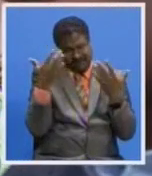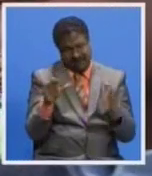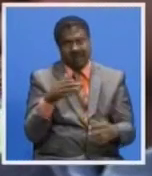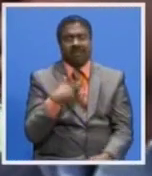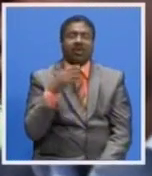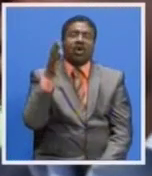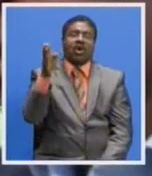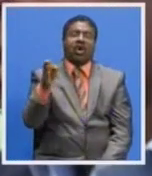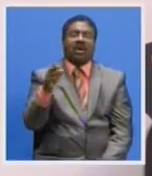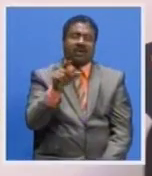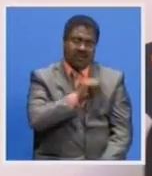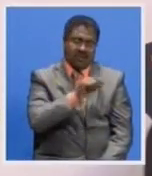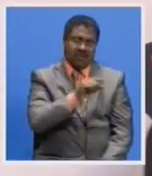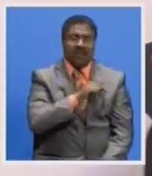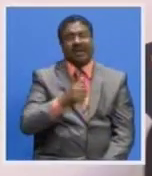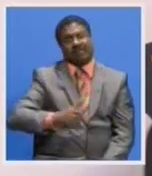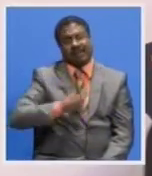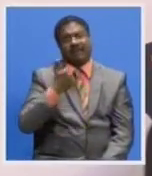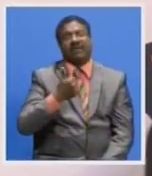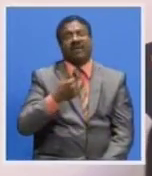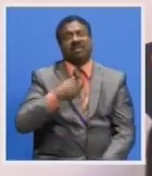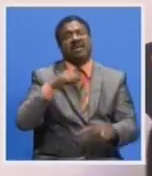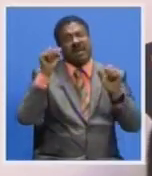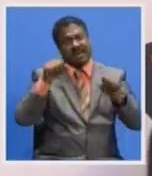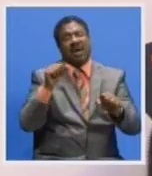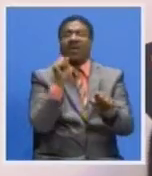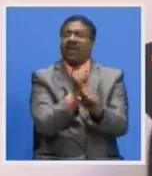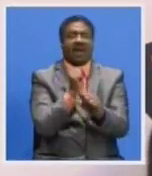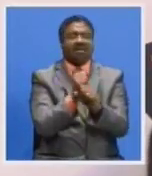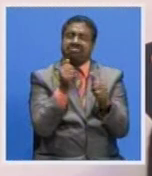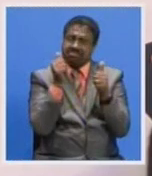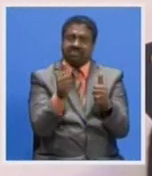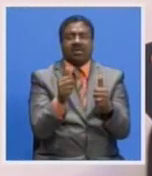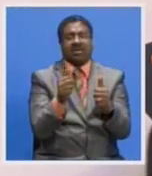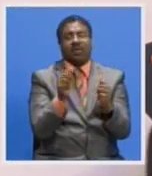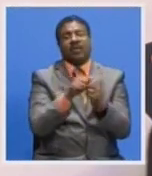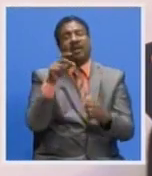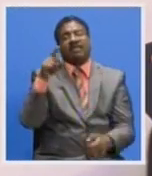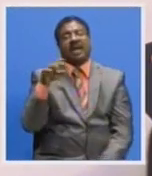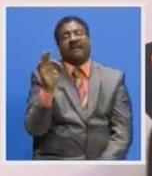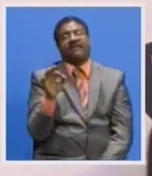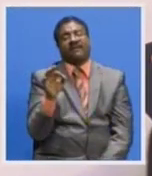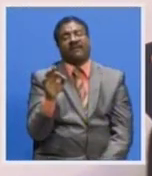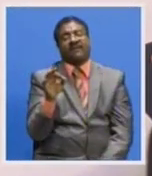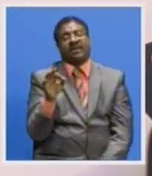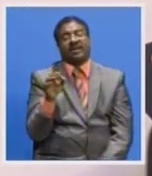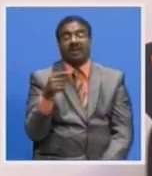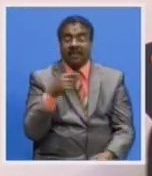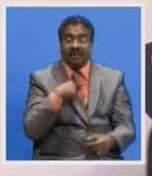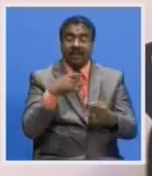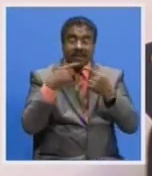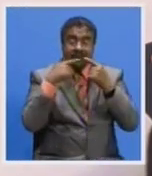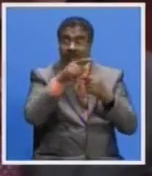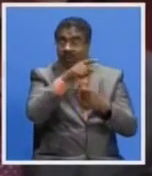self-conviction that I can work very well in PF and I can save the people of Zambia